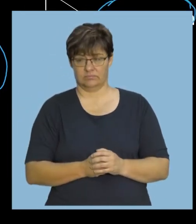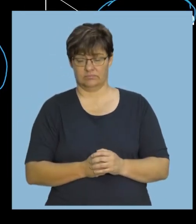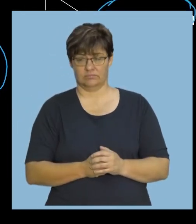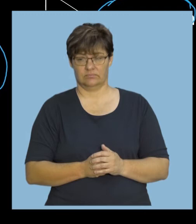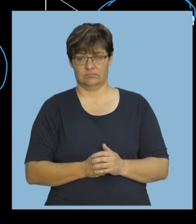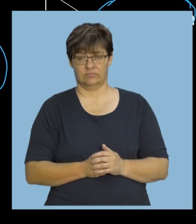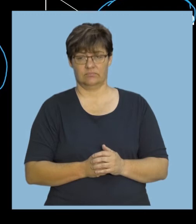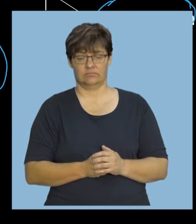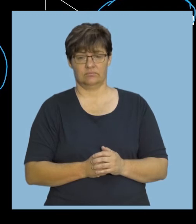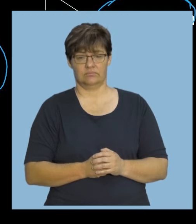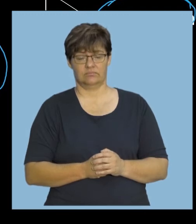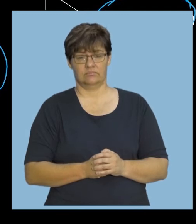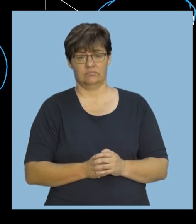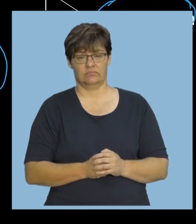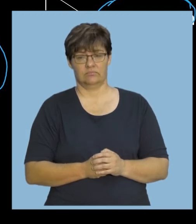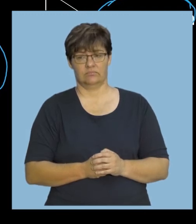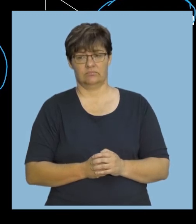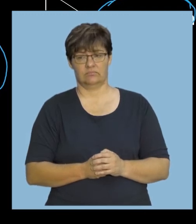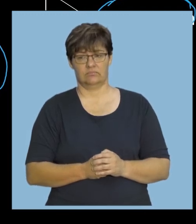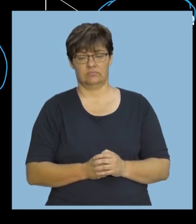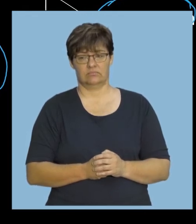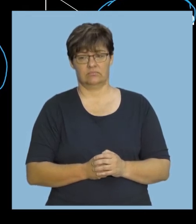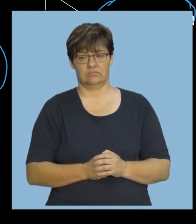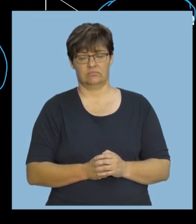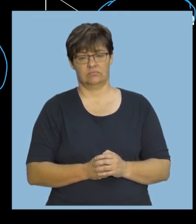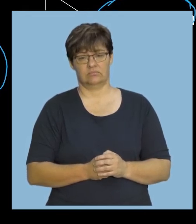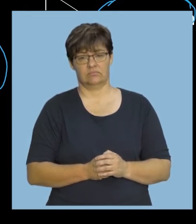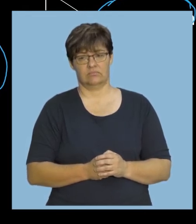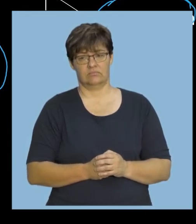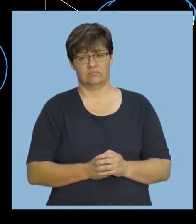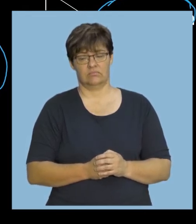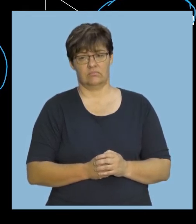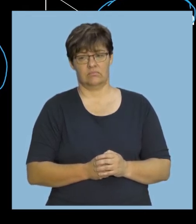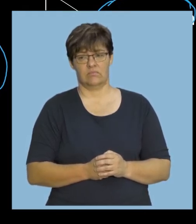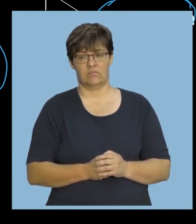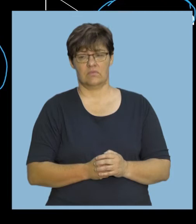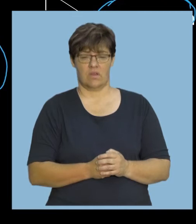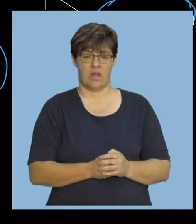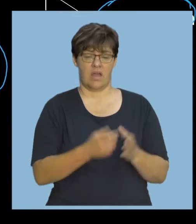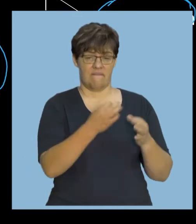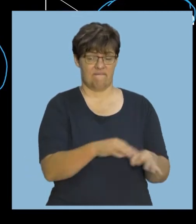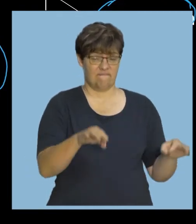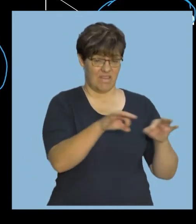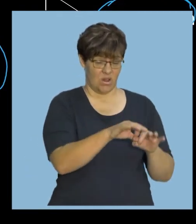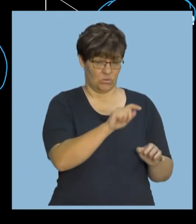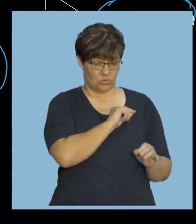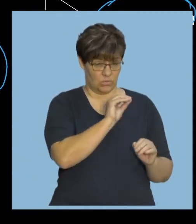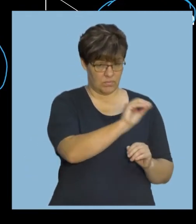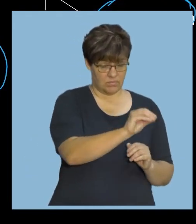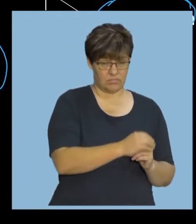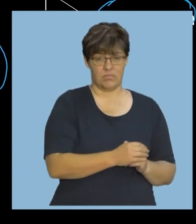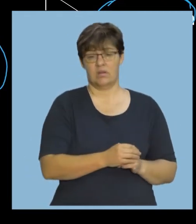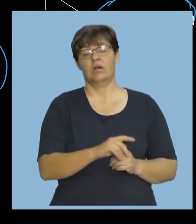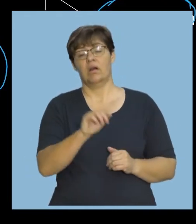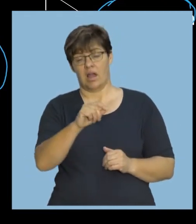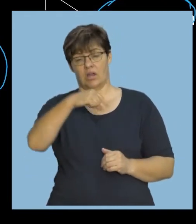Okay. So so we'll put the actual minimum value there. We'll put the actual